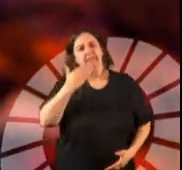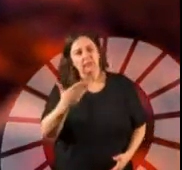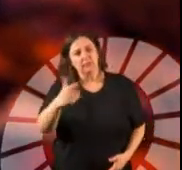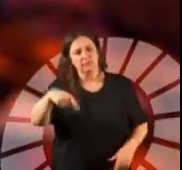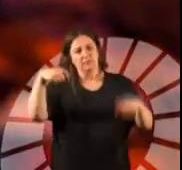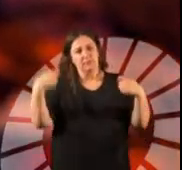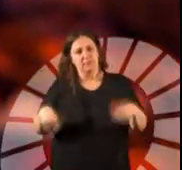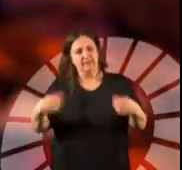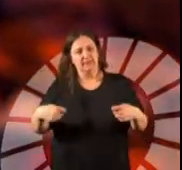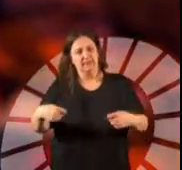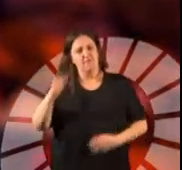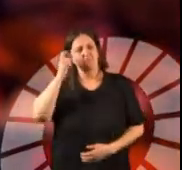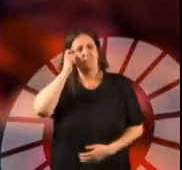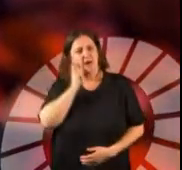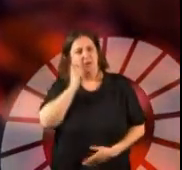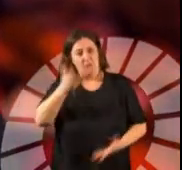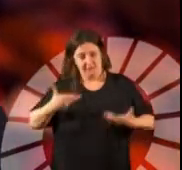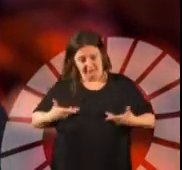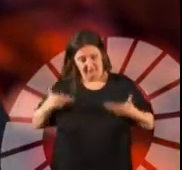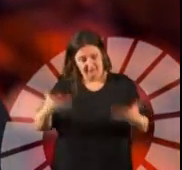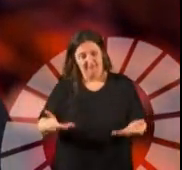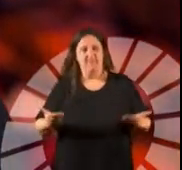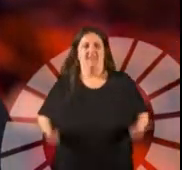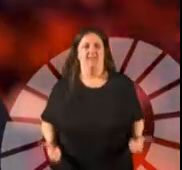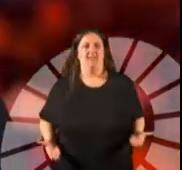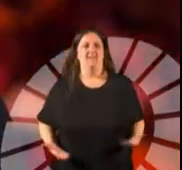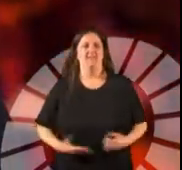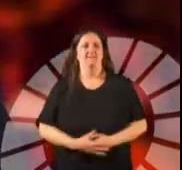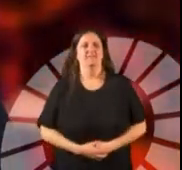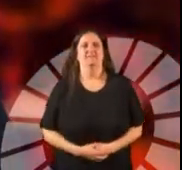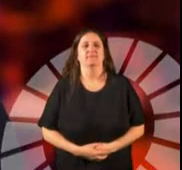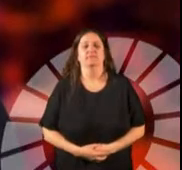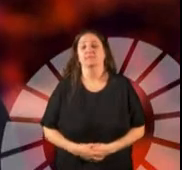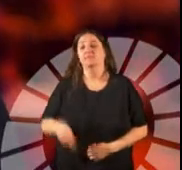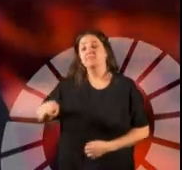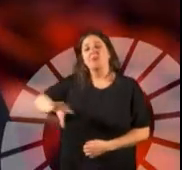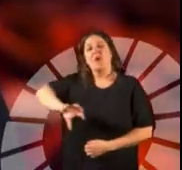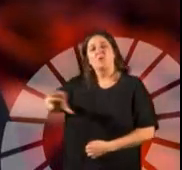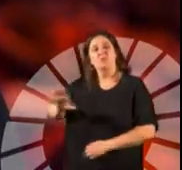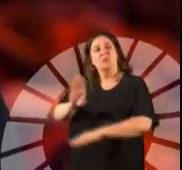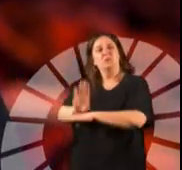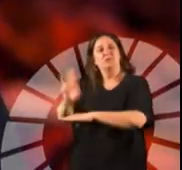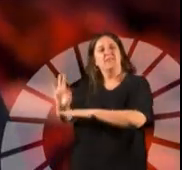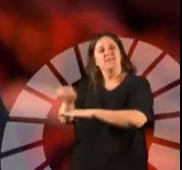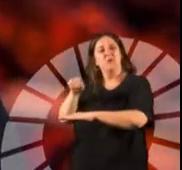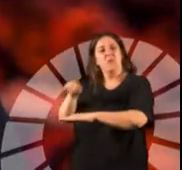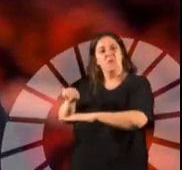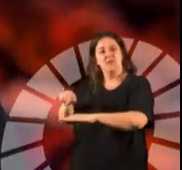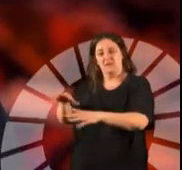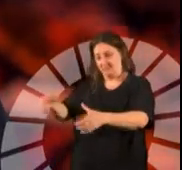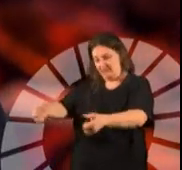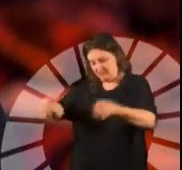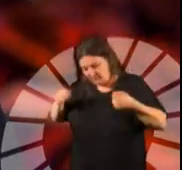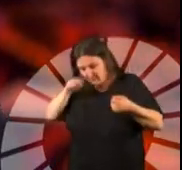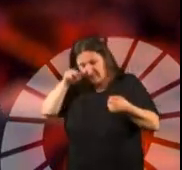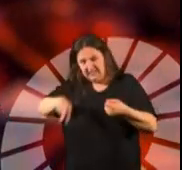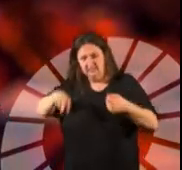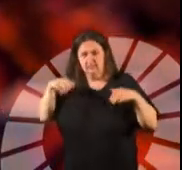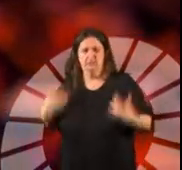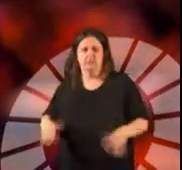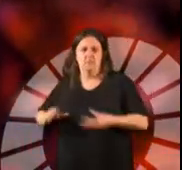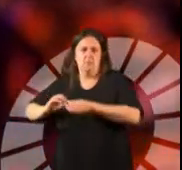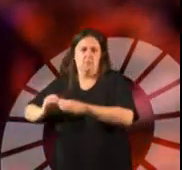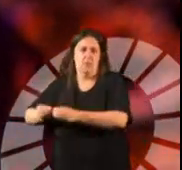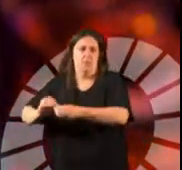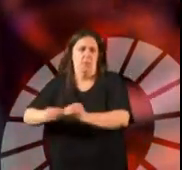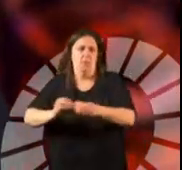who invited me to come along and take the floor today to speak to you. Burkina Faso is a country which is confronted by all of the problems that a underdeveloped